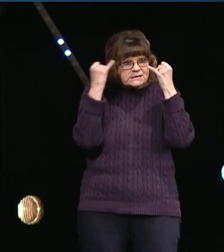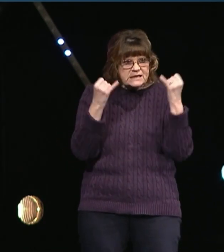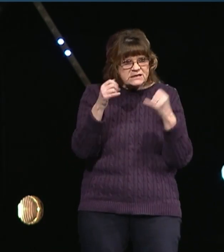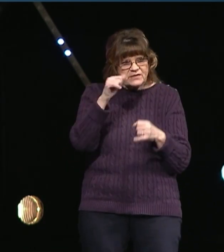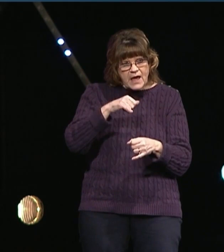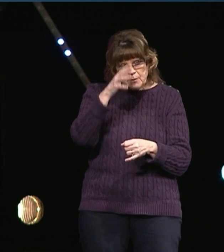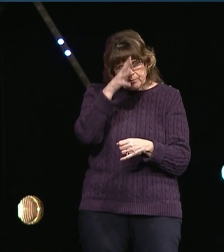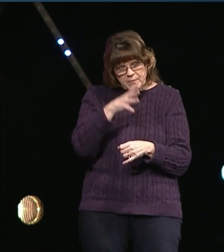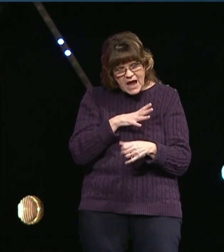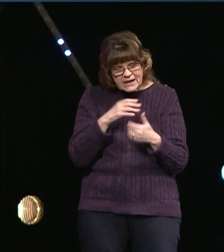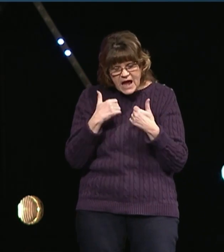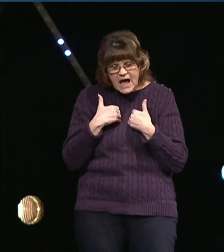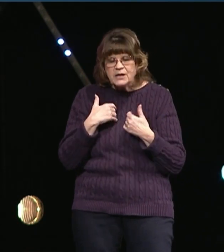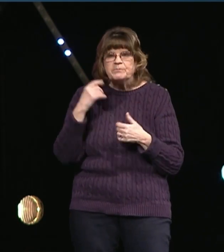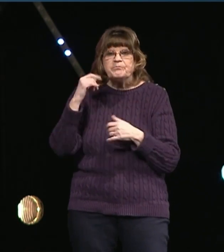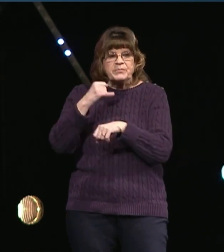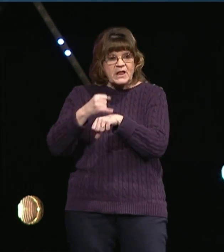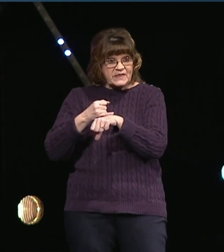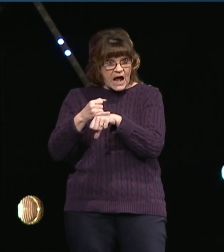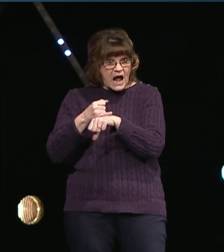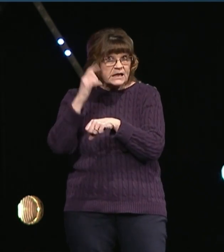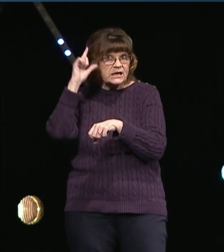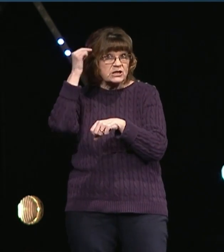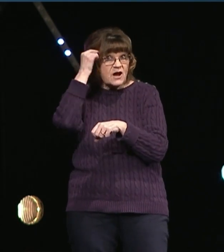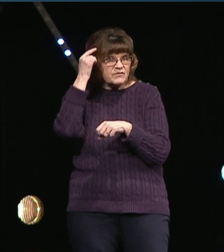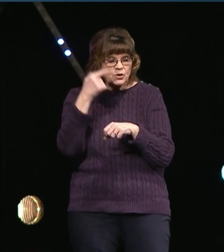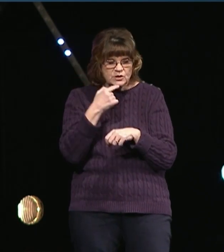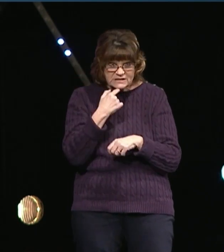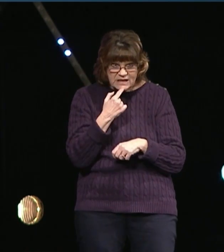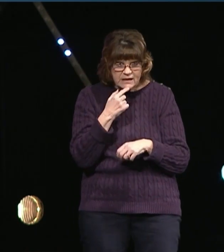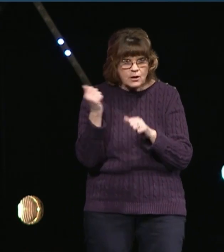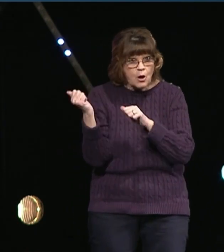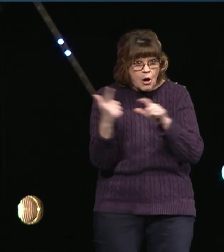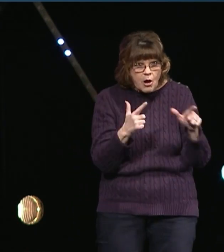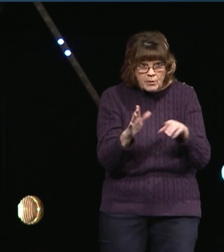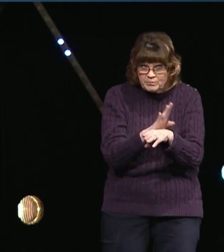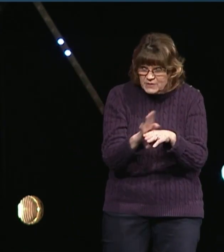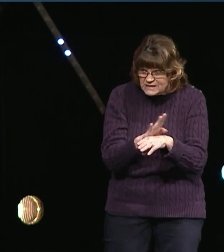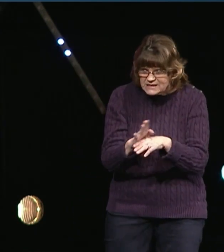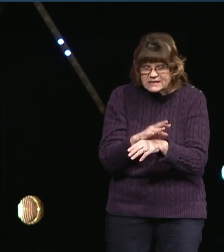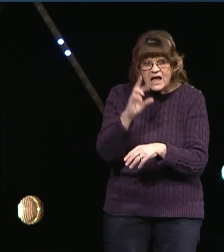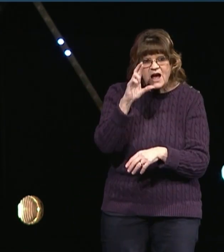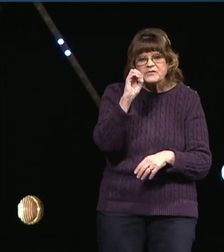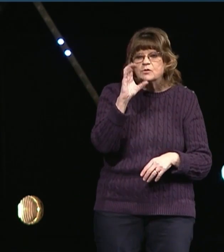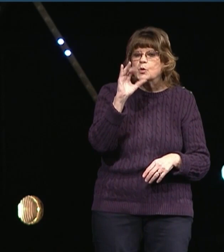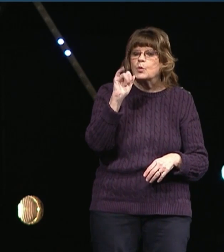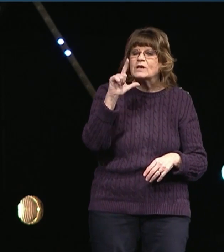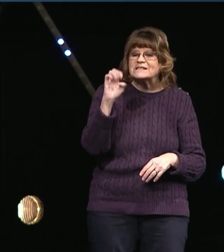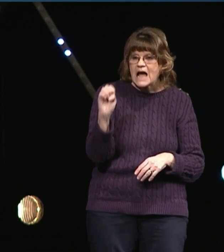So the island says, the governor says, everybody, all the businesses have to recycle. And so they are going to send around and pick